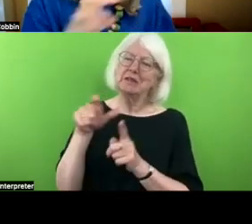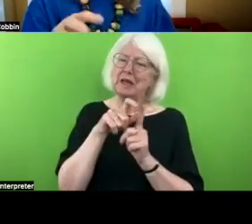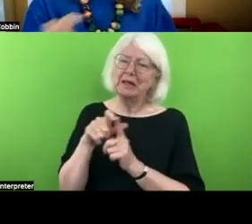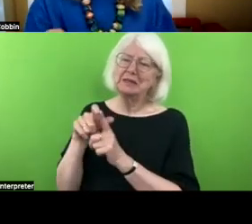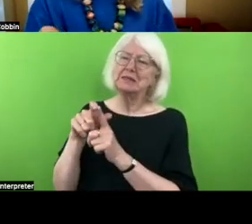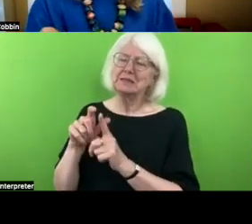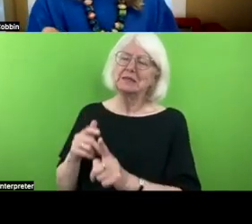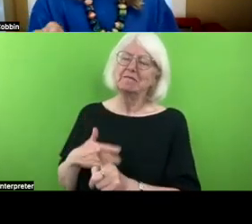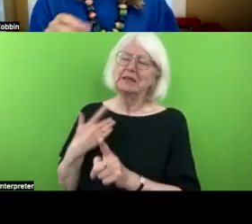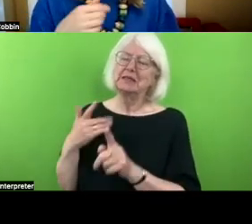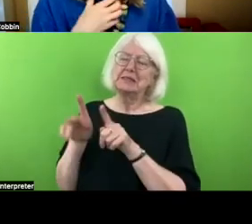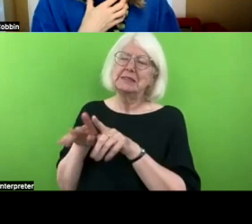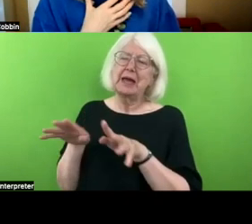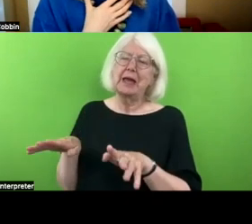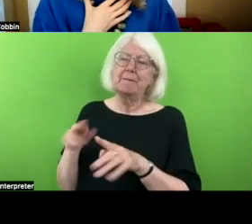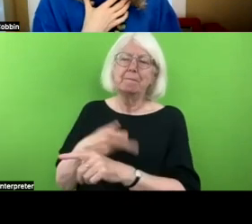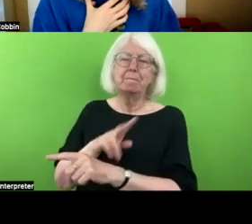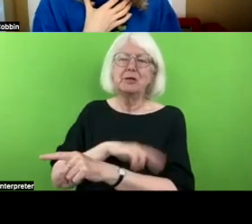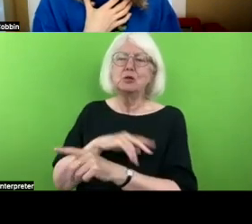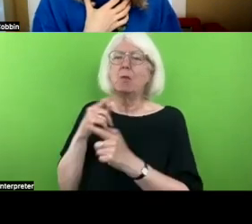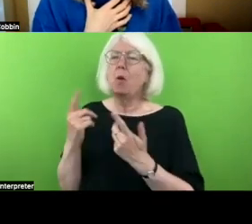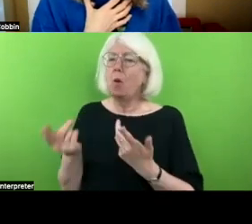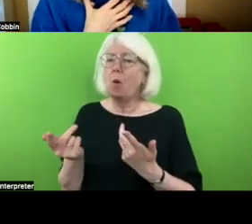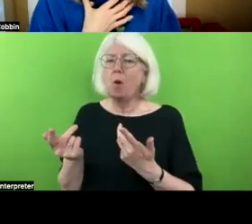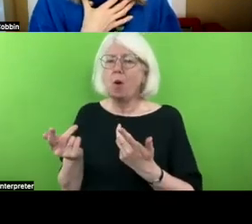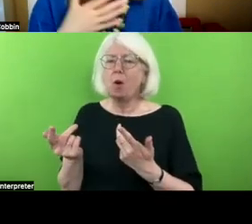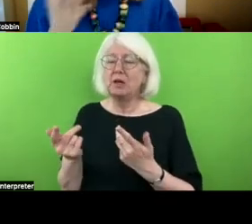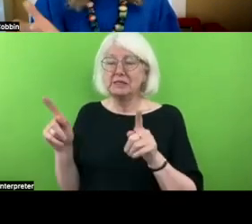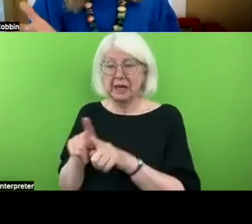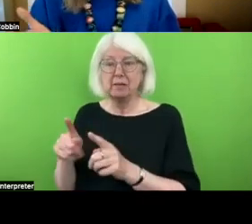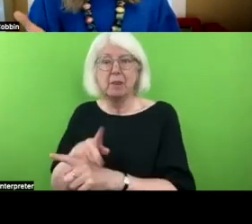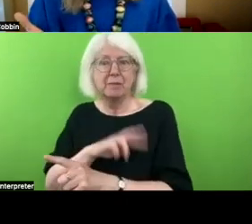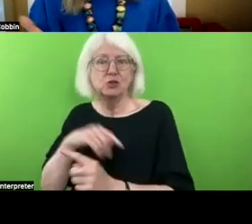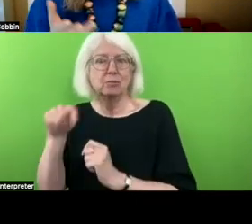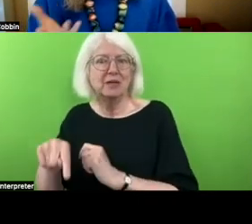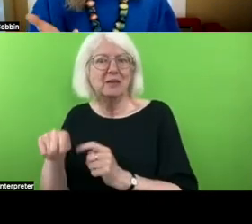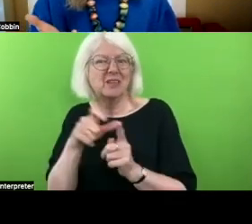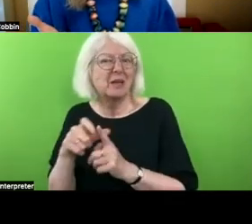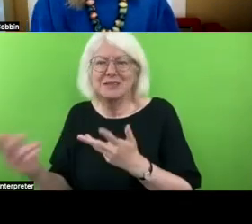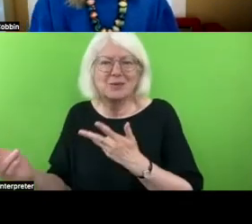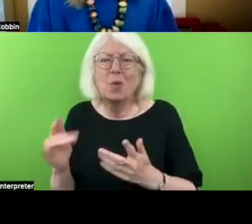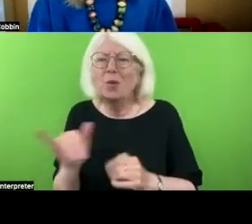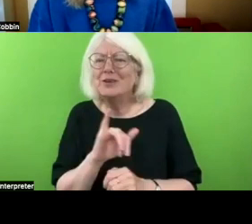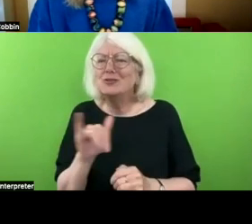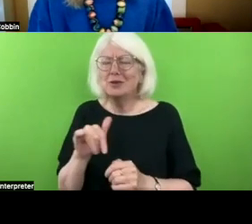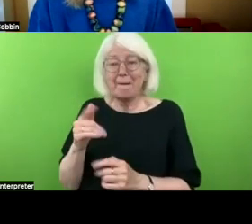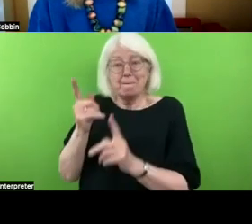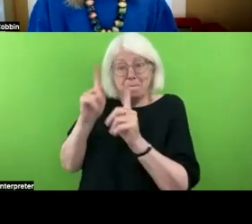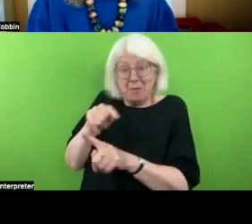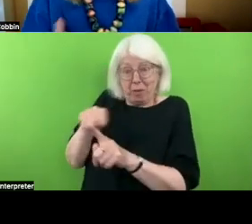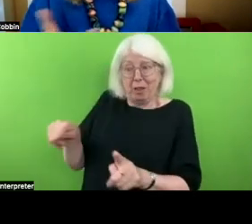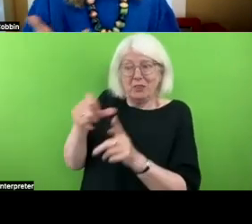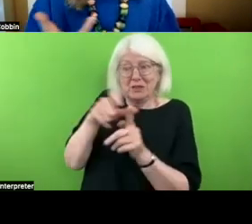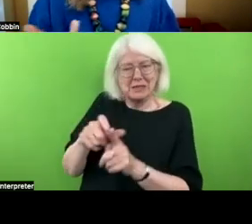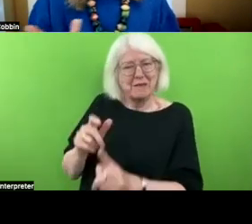or whether actually they felt the same way as the bishops did in the diocese. And it's only anecdotal because it's after my research, but